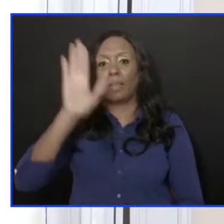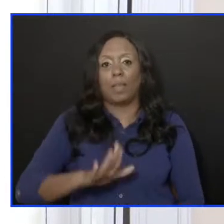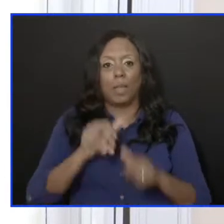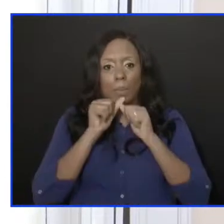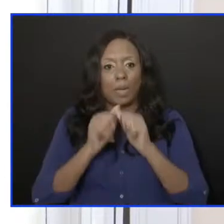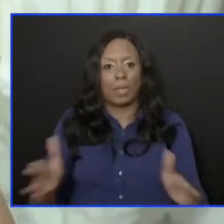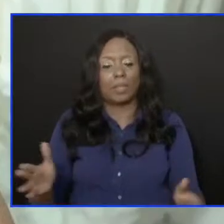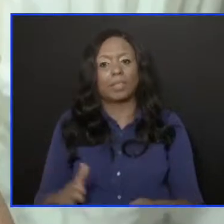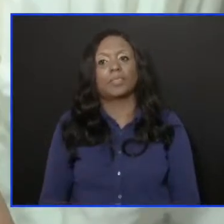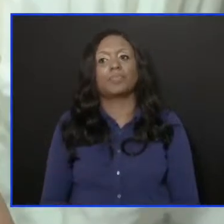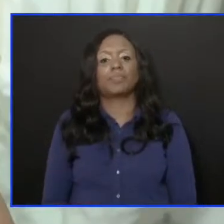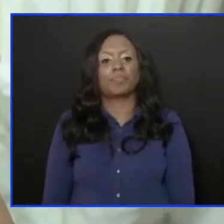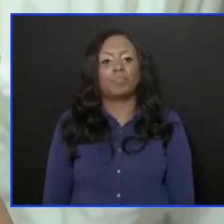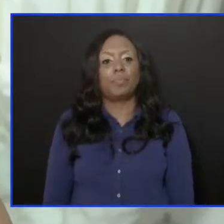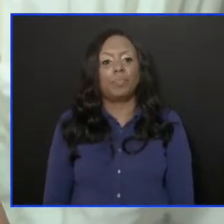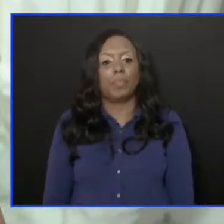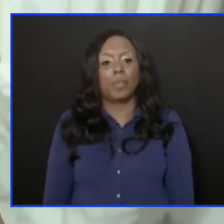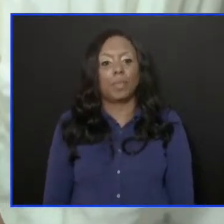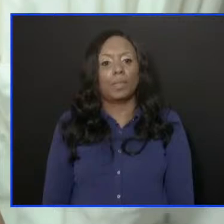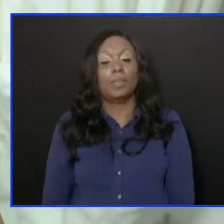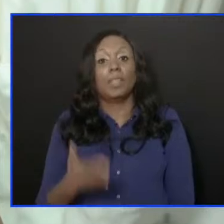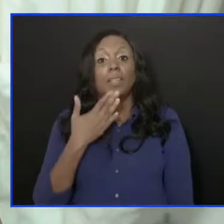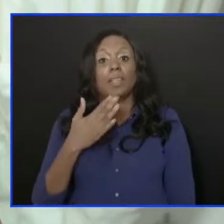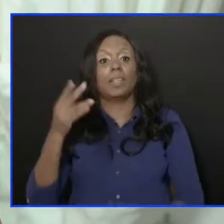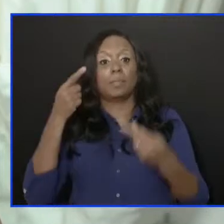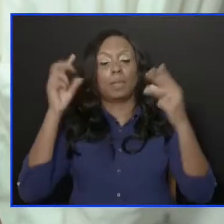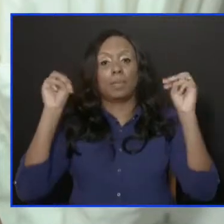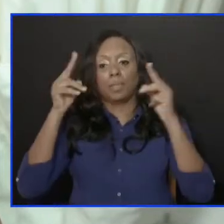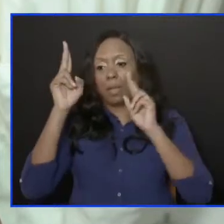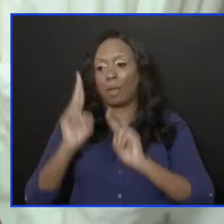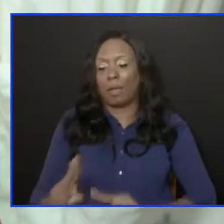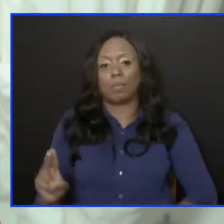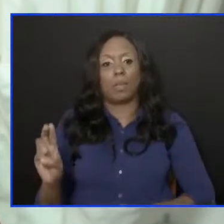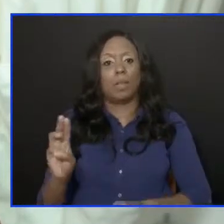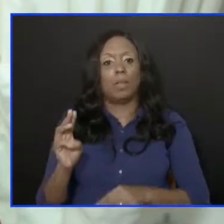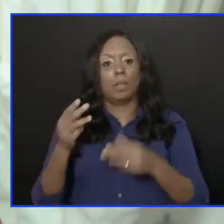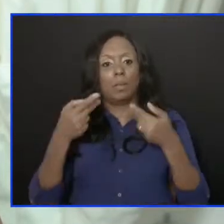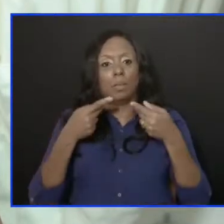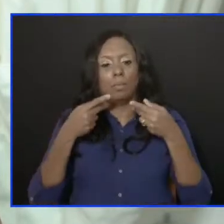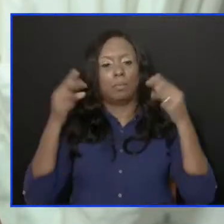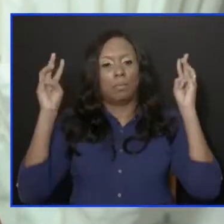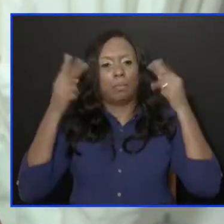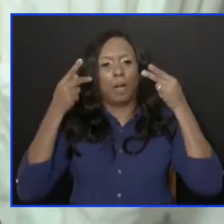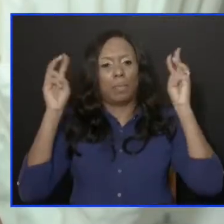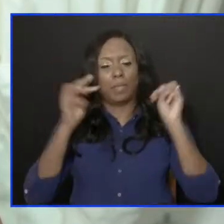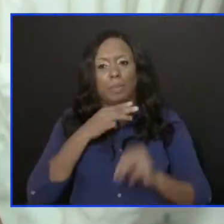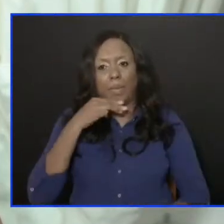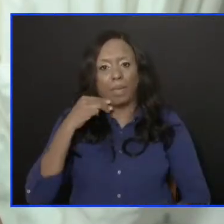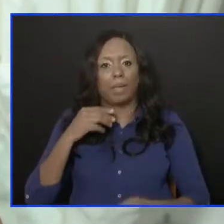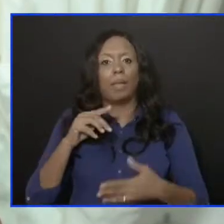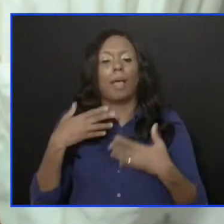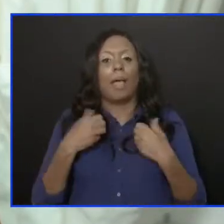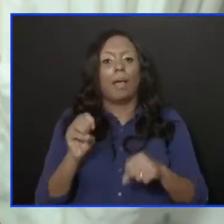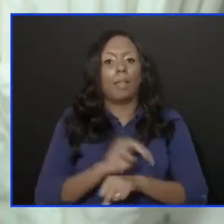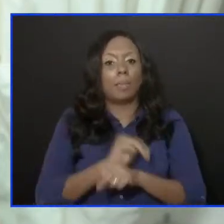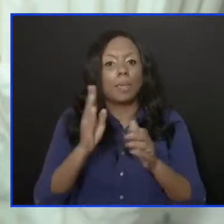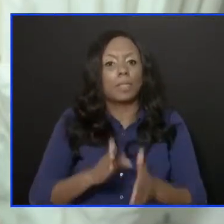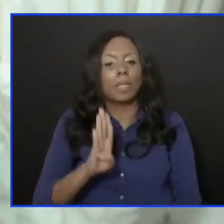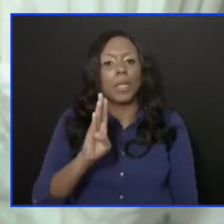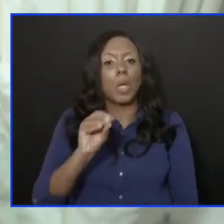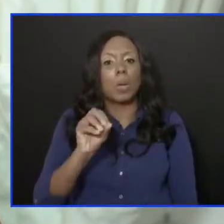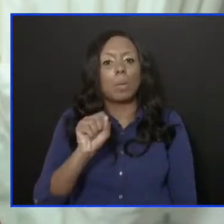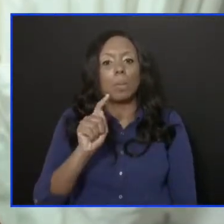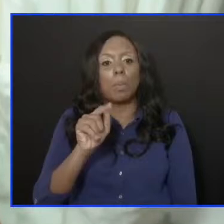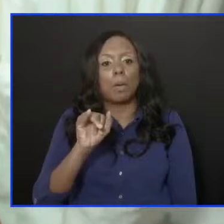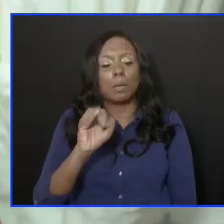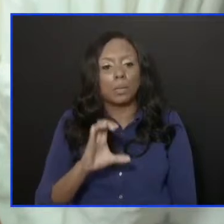bless. And thank you very much, Prime Minister, the Honourable Mia Amor Motley. Let me also thank the Minister of Health and Wellness, Lieutenant Colonel the